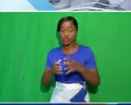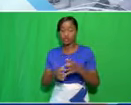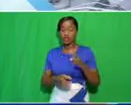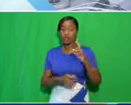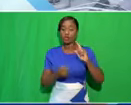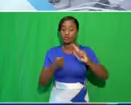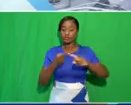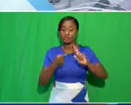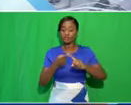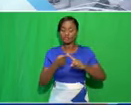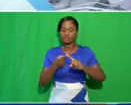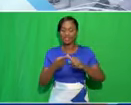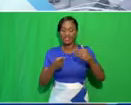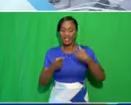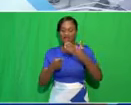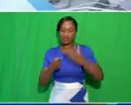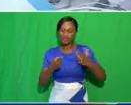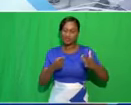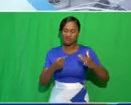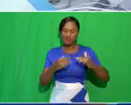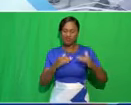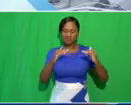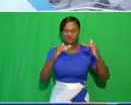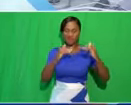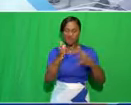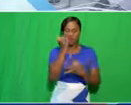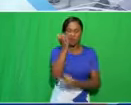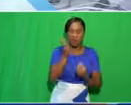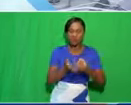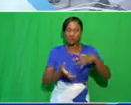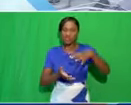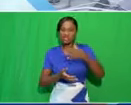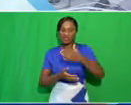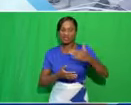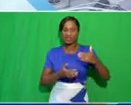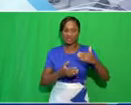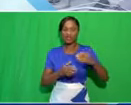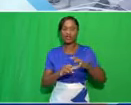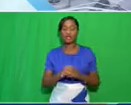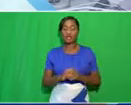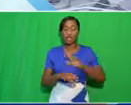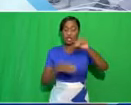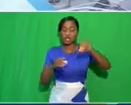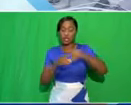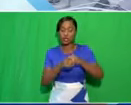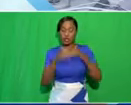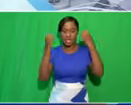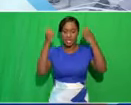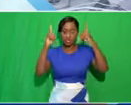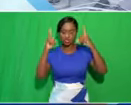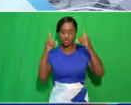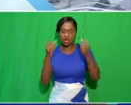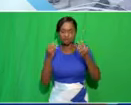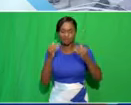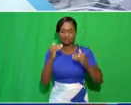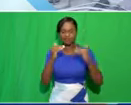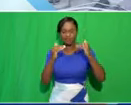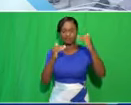from different socioeconomic backgrounds. And that includes the educational attainment,